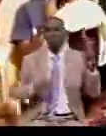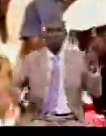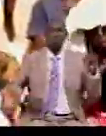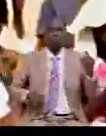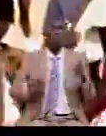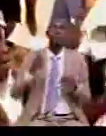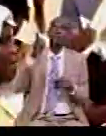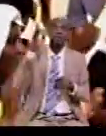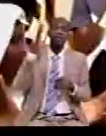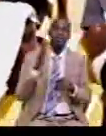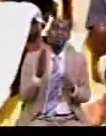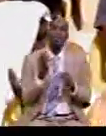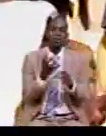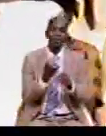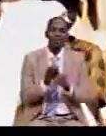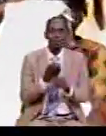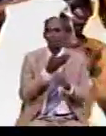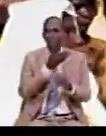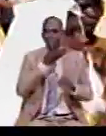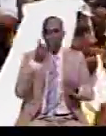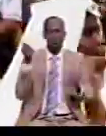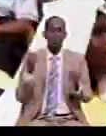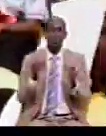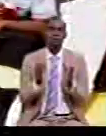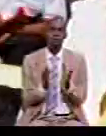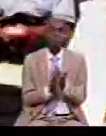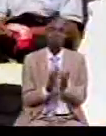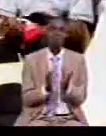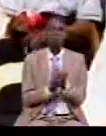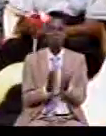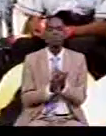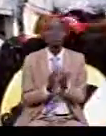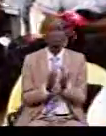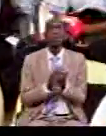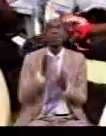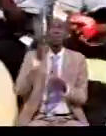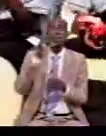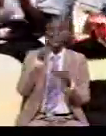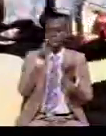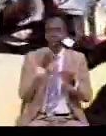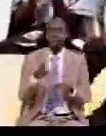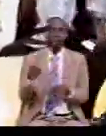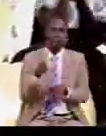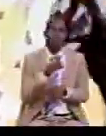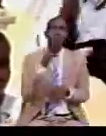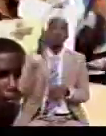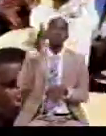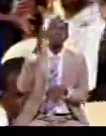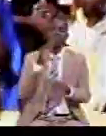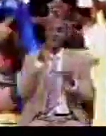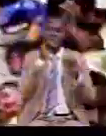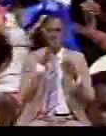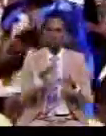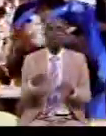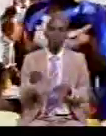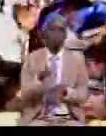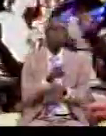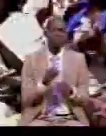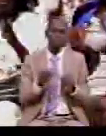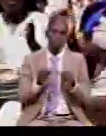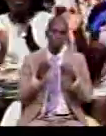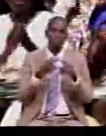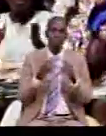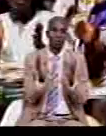God bless you. God bless you. God bless you. Keep clapping as the choir take their position. Keep clapping as the choir take